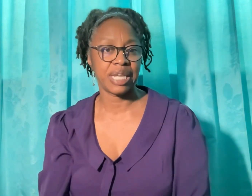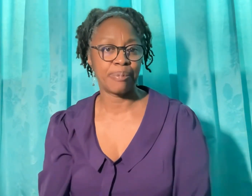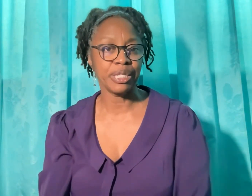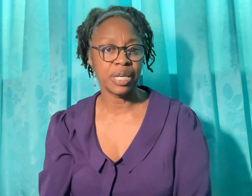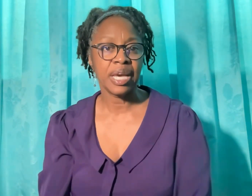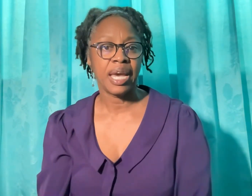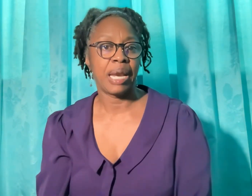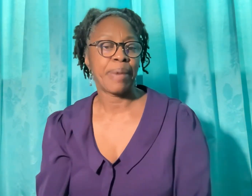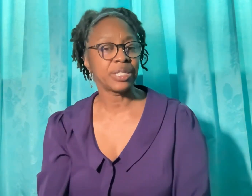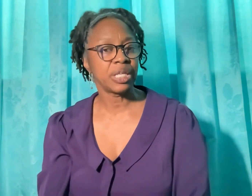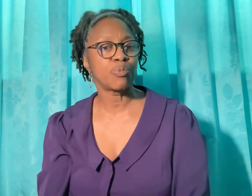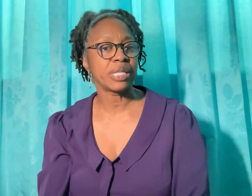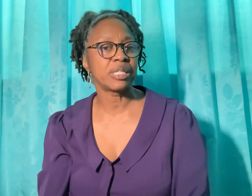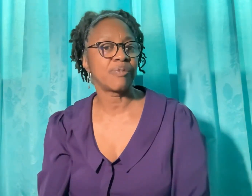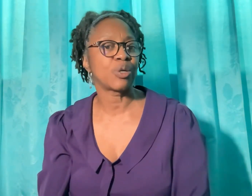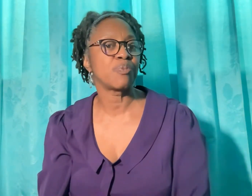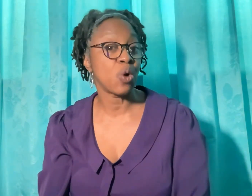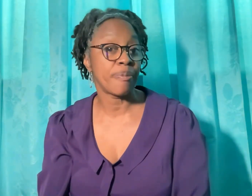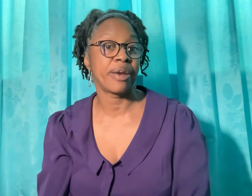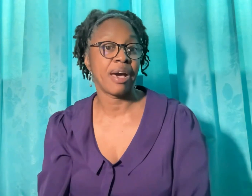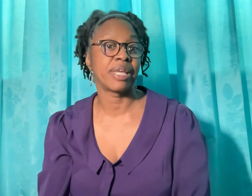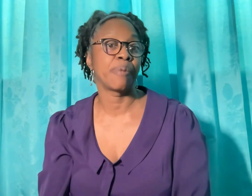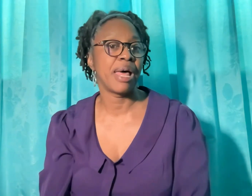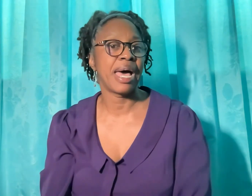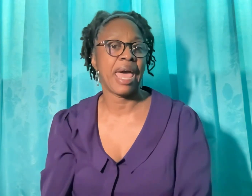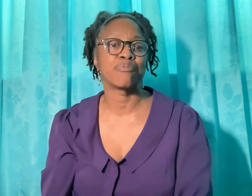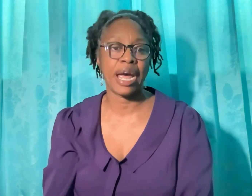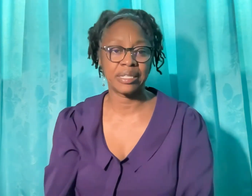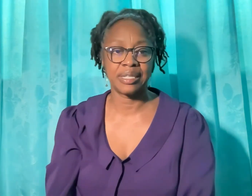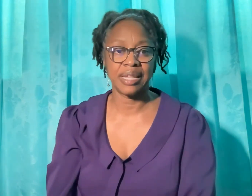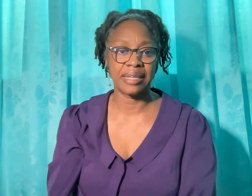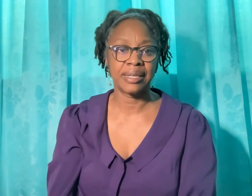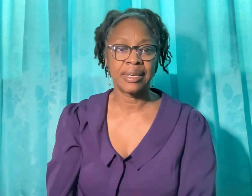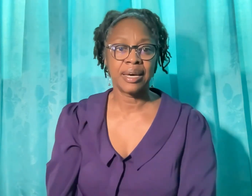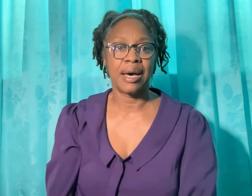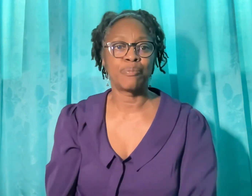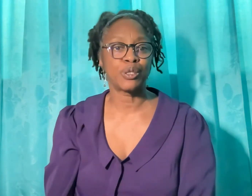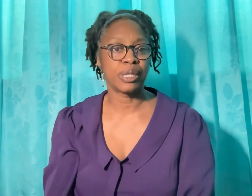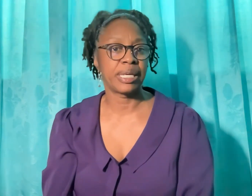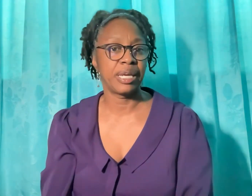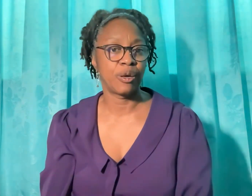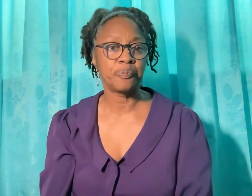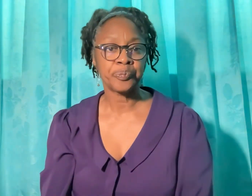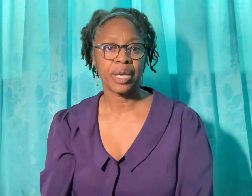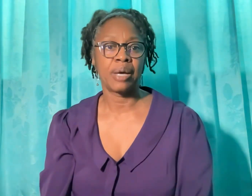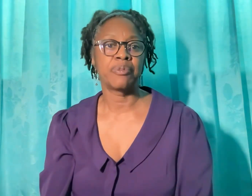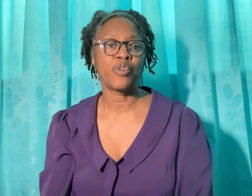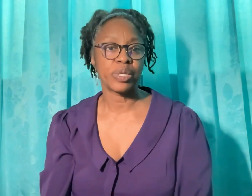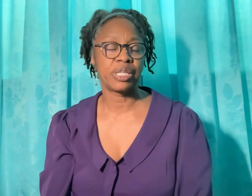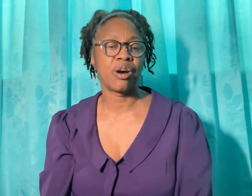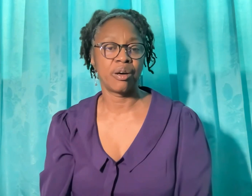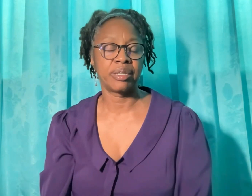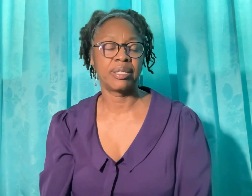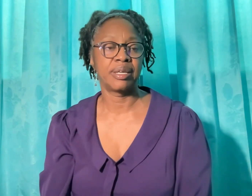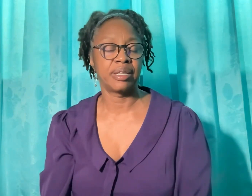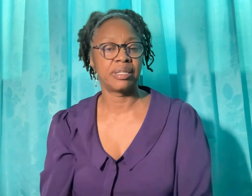first established. And I'm actually in the process of learning more about how they apply and practice that personally here,